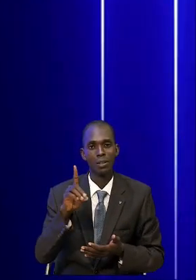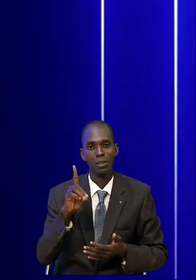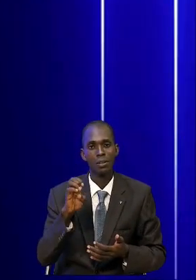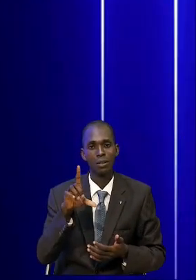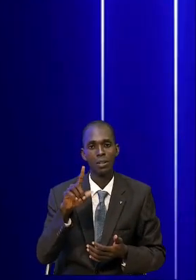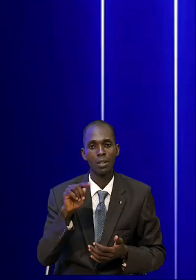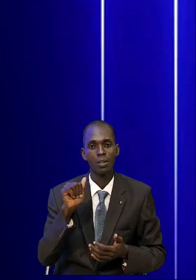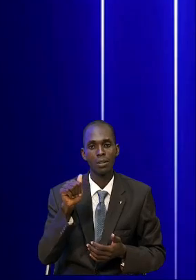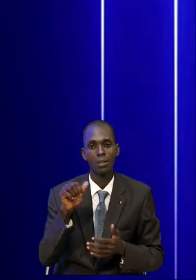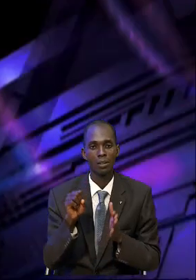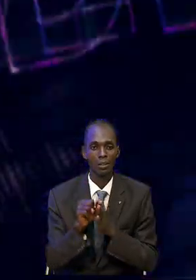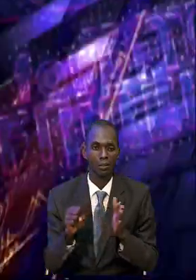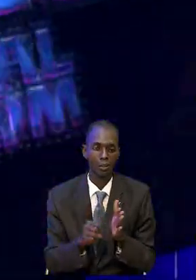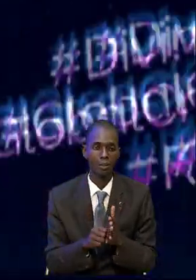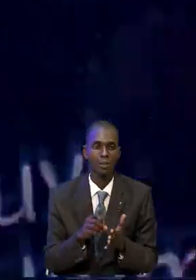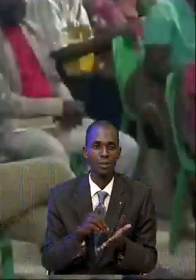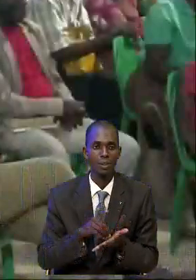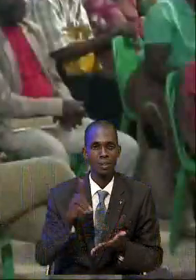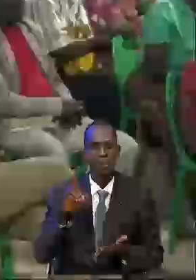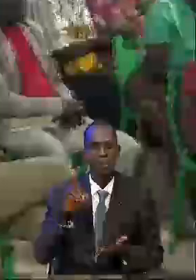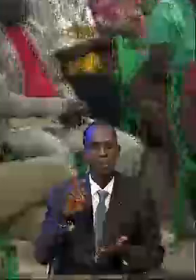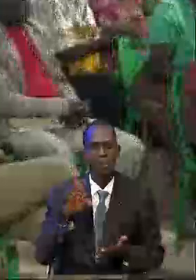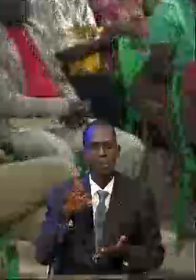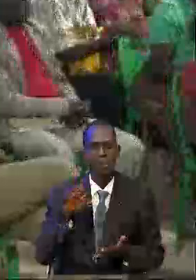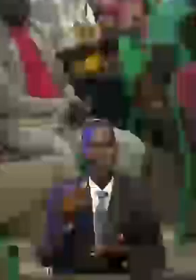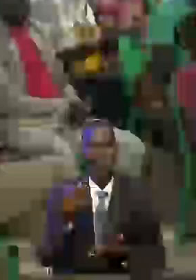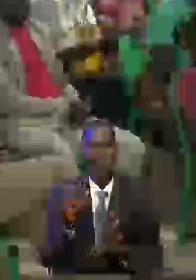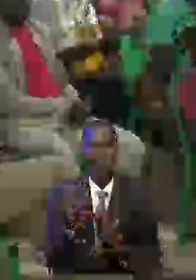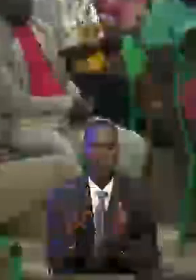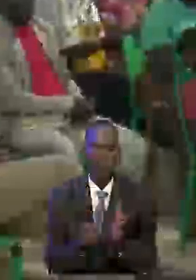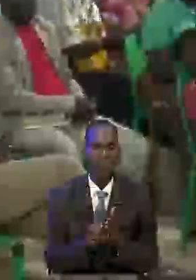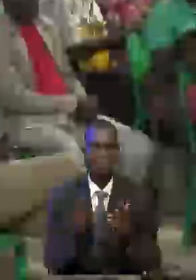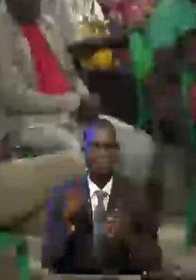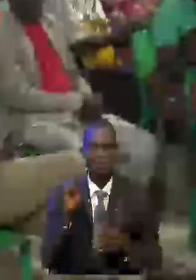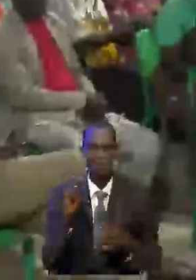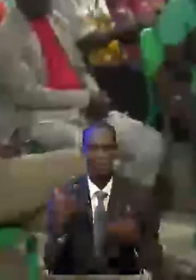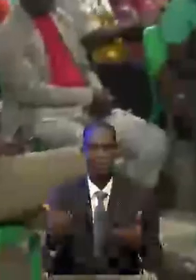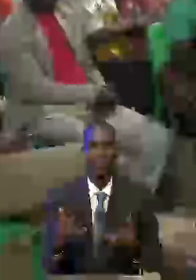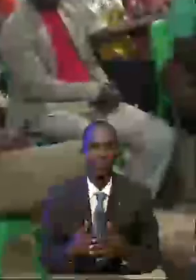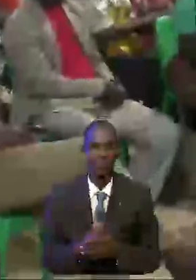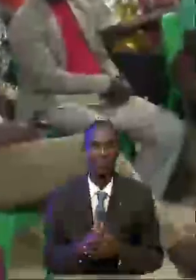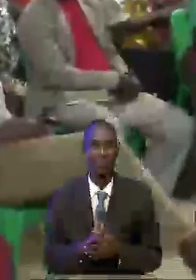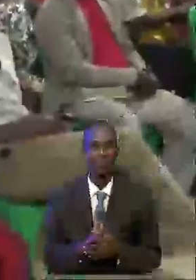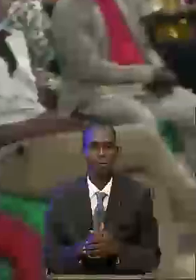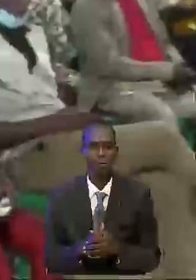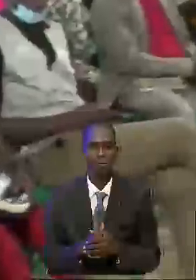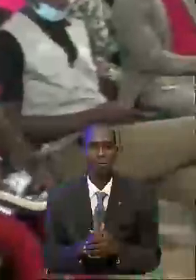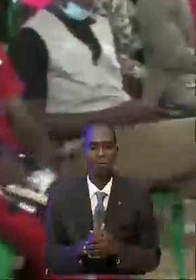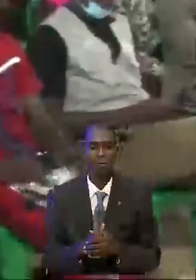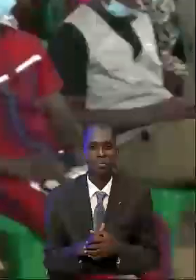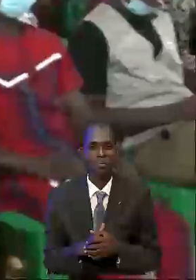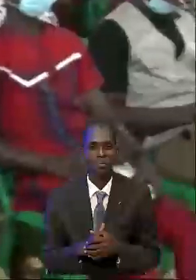We now go to Warri Delta State. Warri Delta State